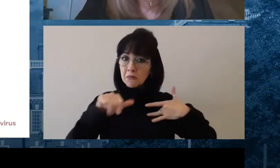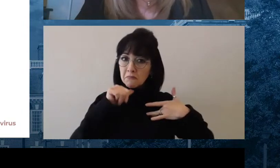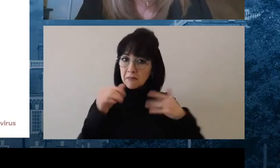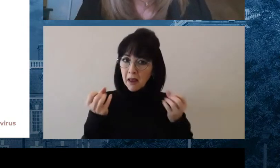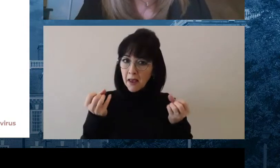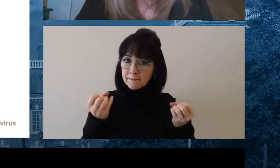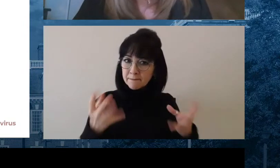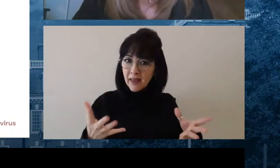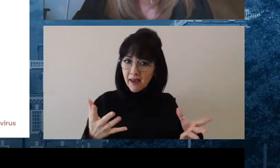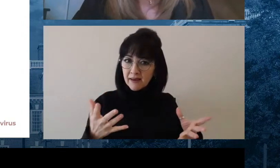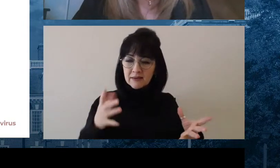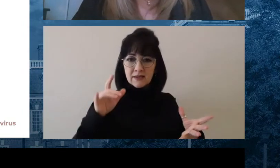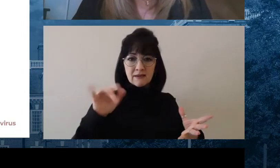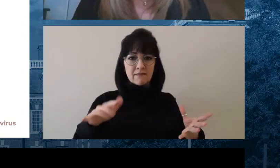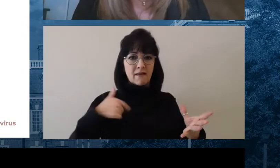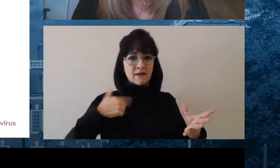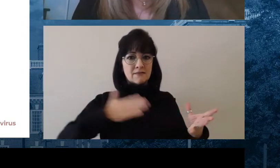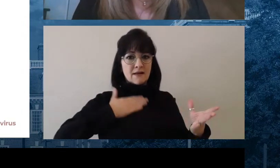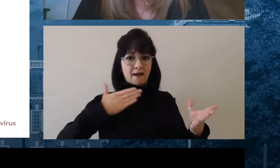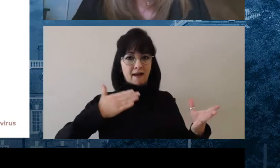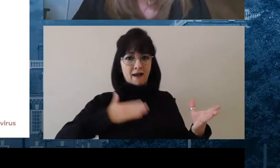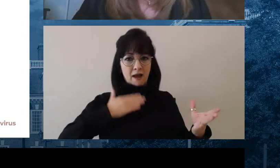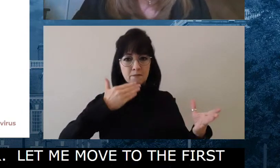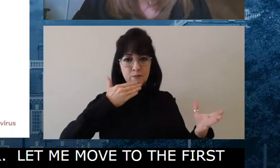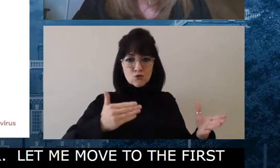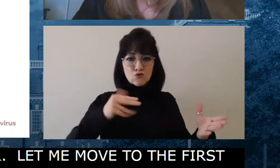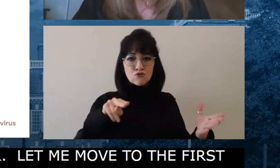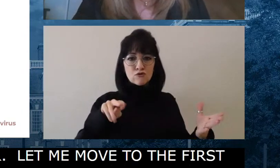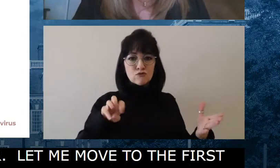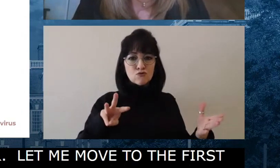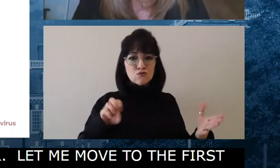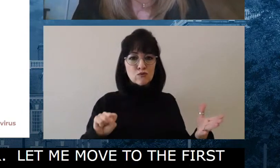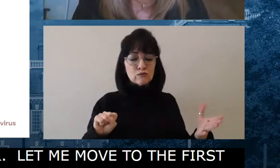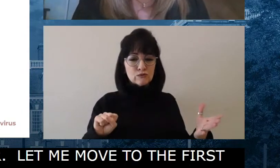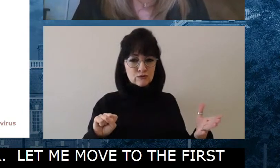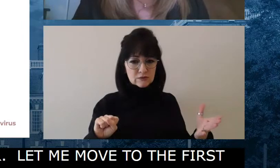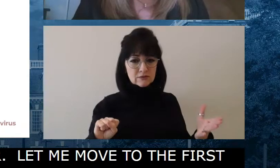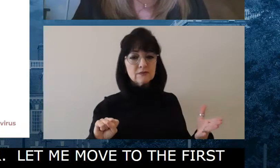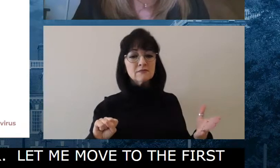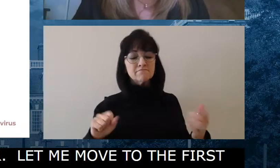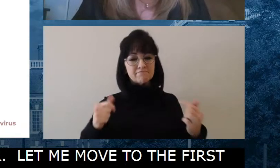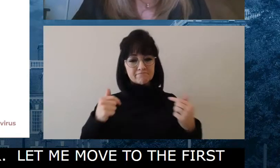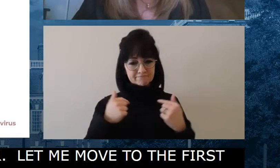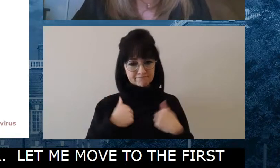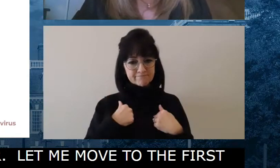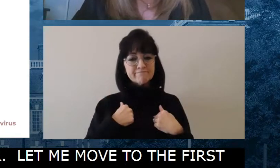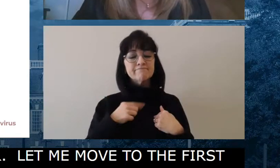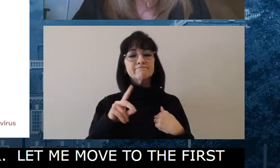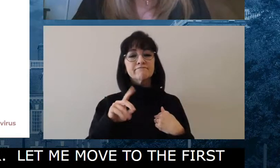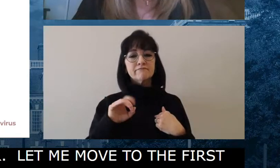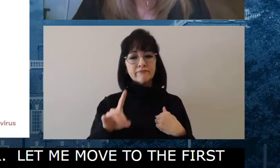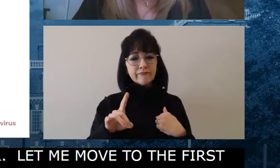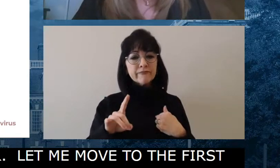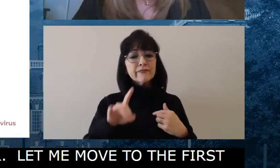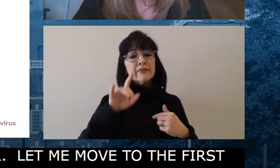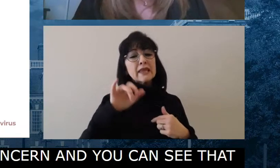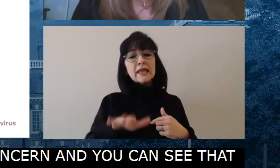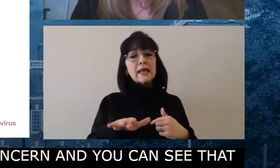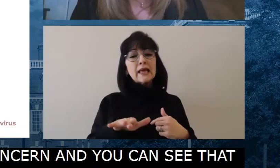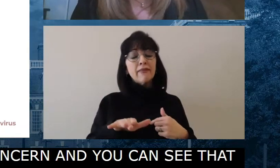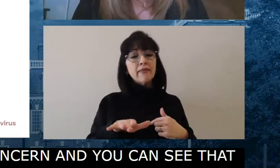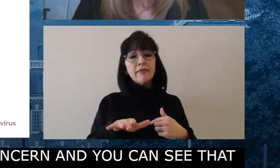really great news. And in fact, I moved the criteria for selecting zip codes of concern back